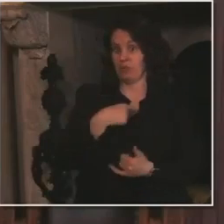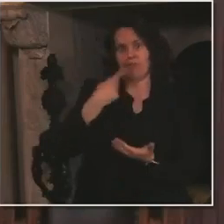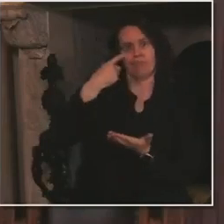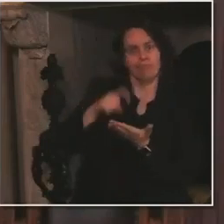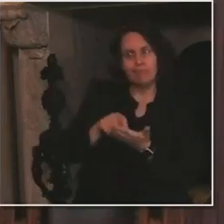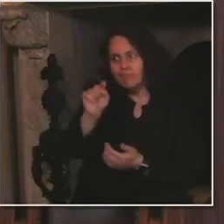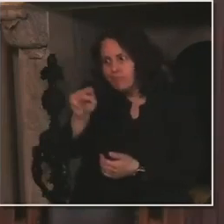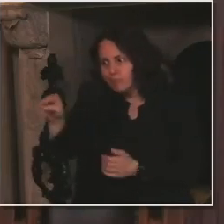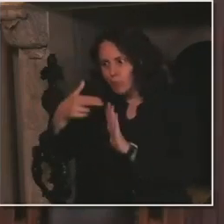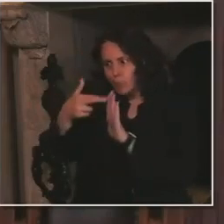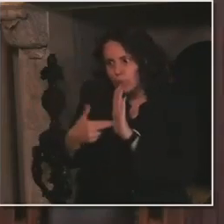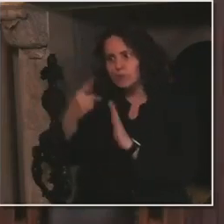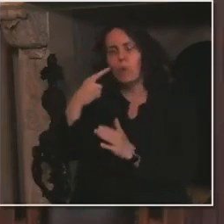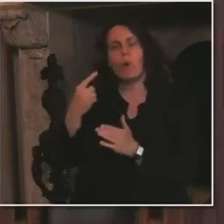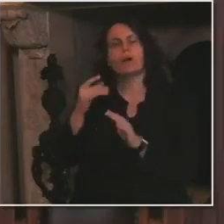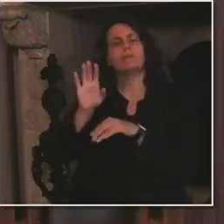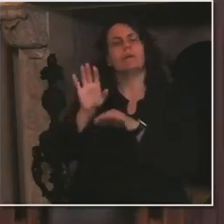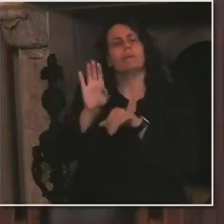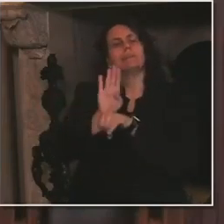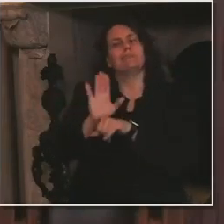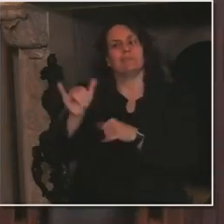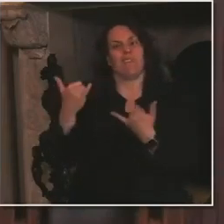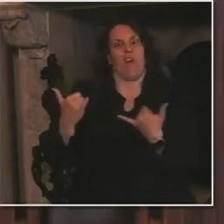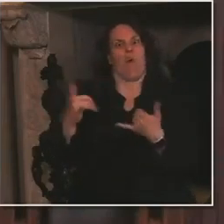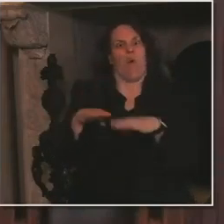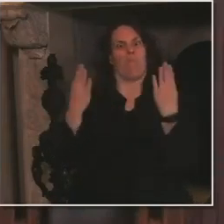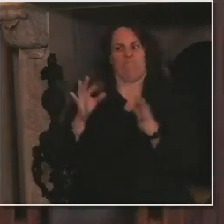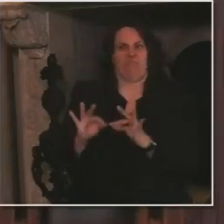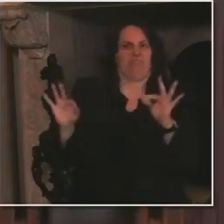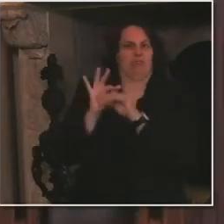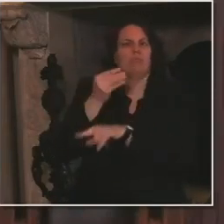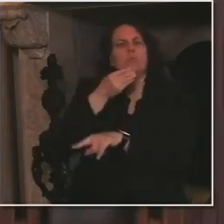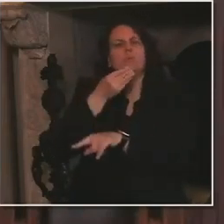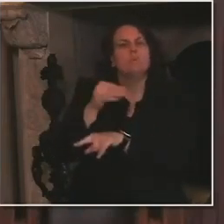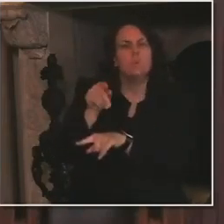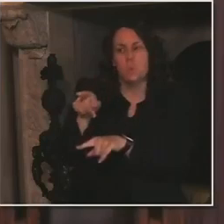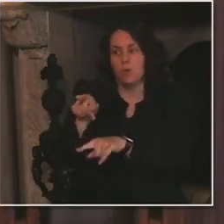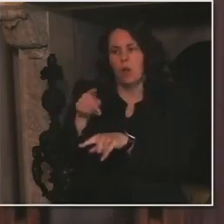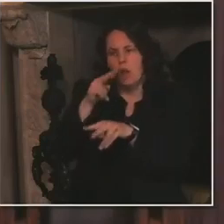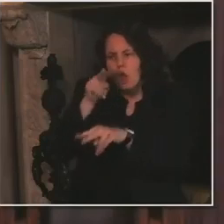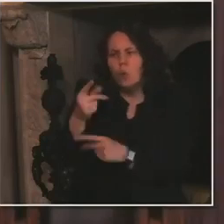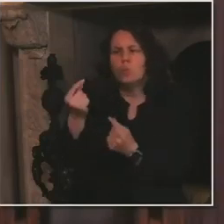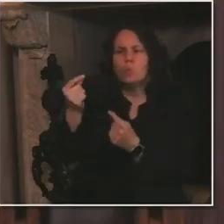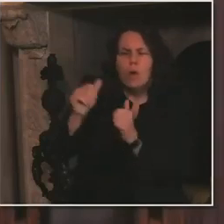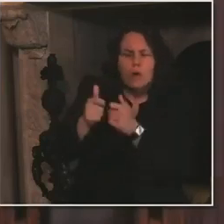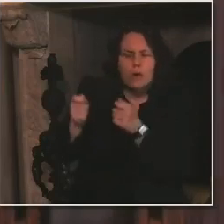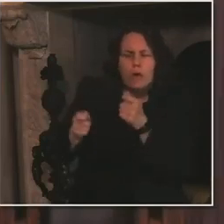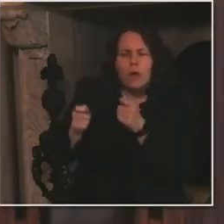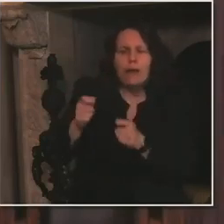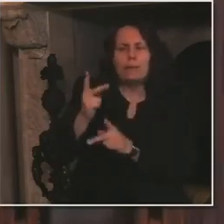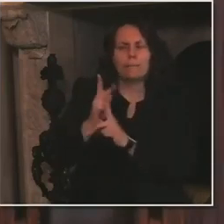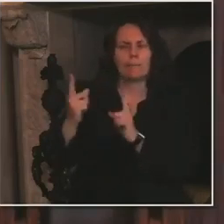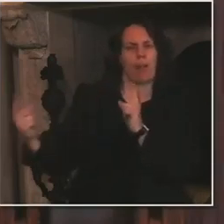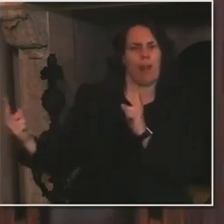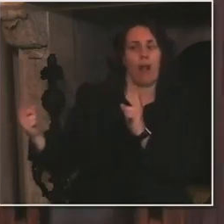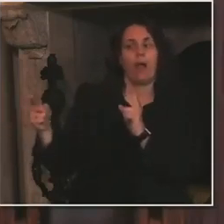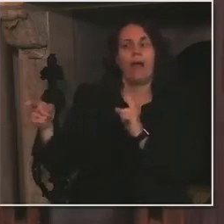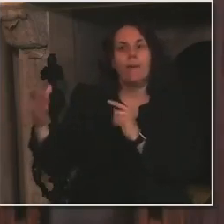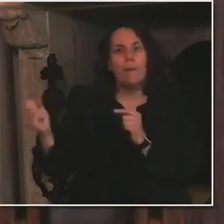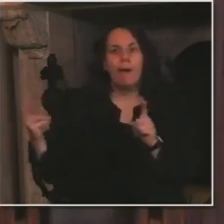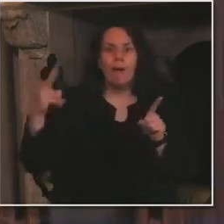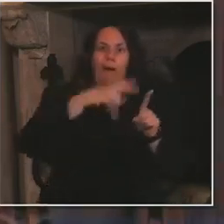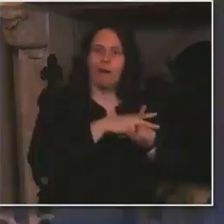right from the beginning, and they've learned a lot, and they're more than willing to share their expertise with others. Thank you, Tom.